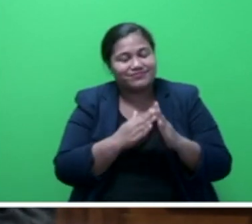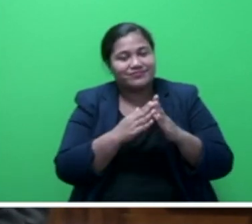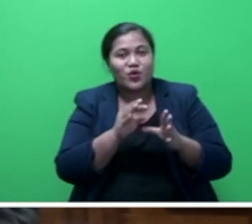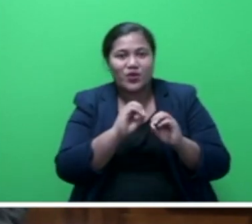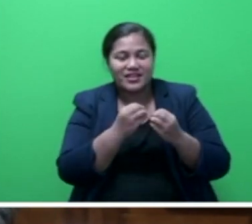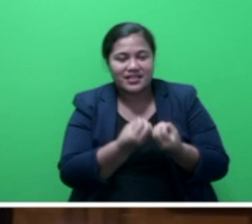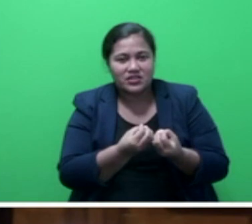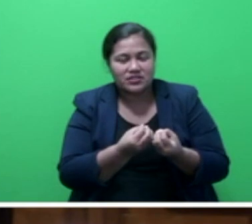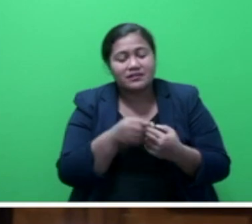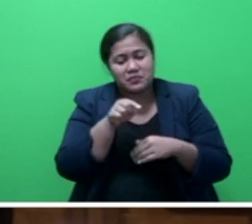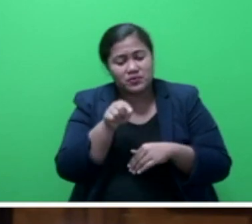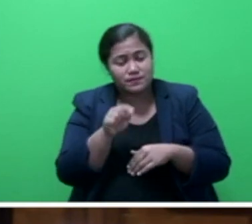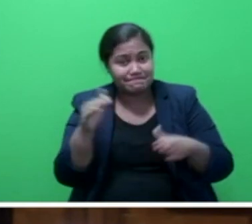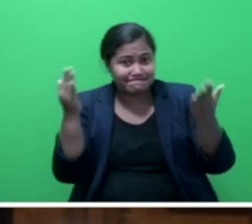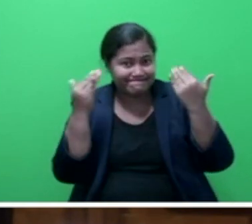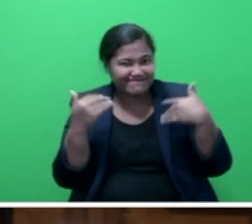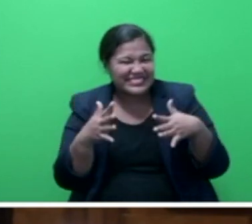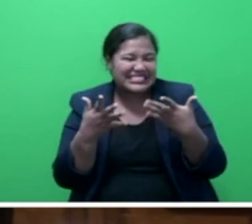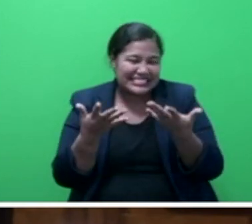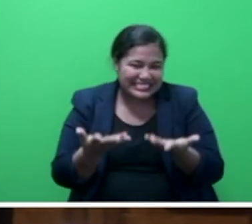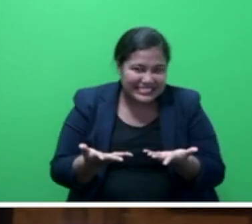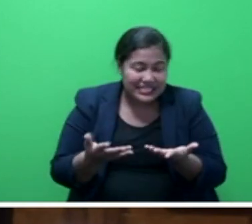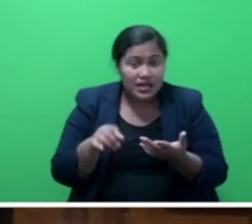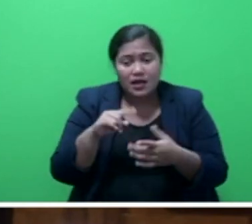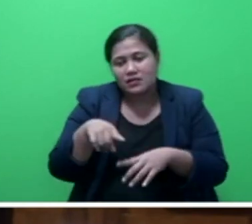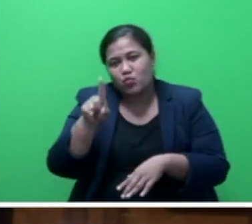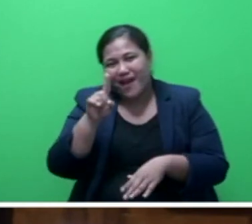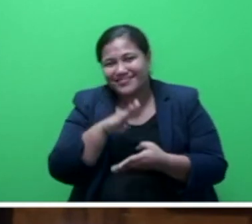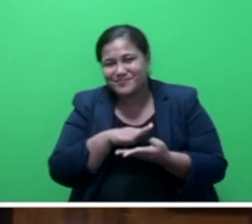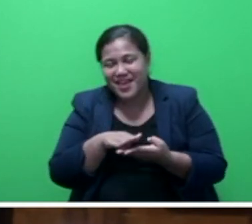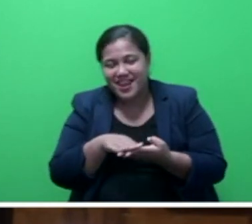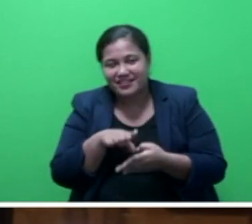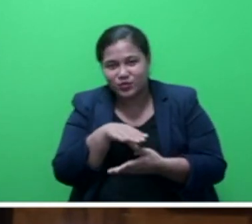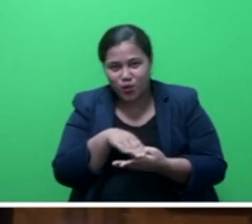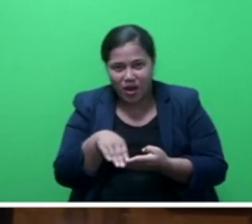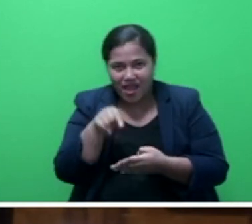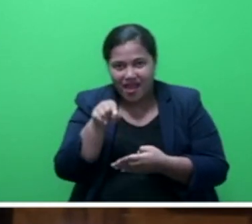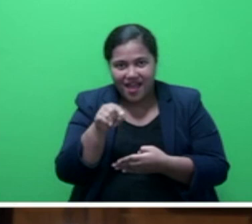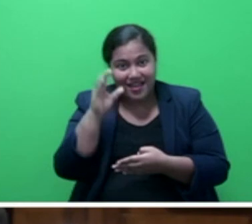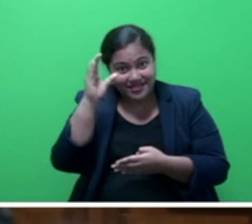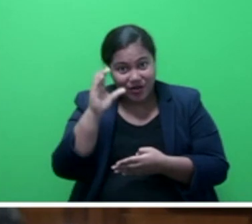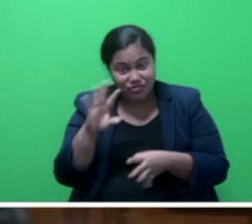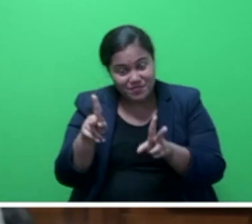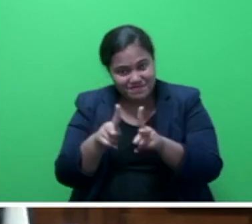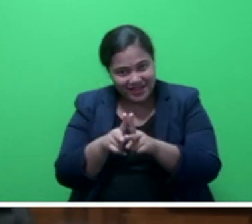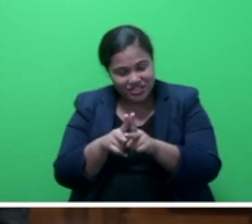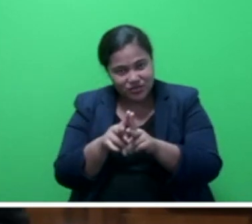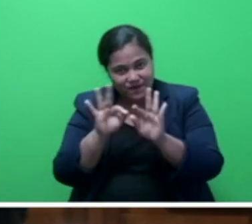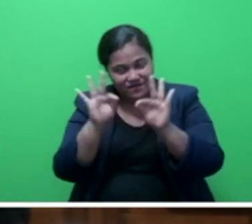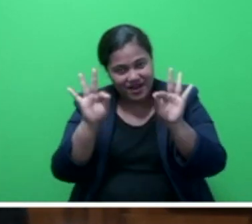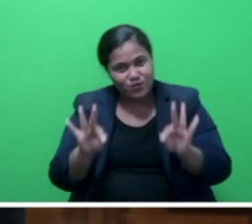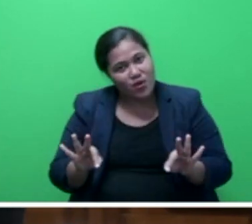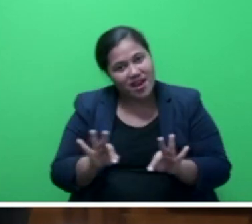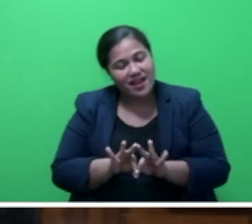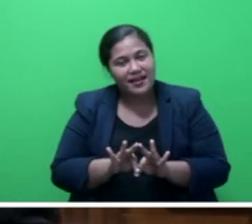Mr. Speaker, sir, is in a nutshell the $1 billion country partnership framework. And there was,